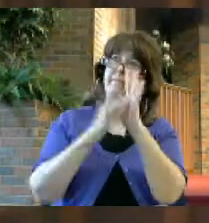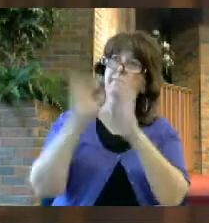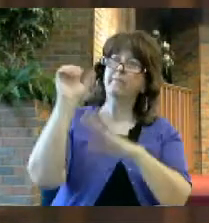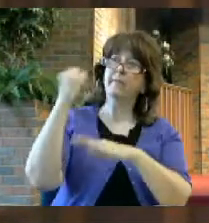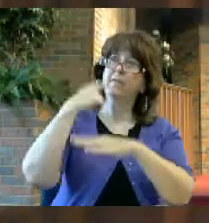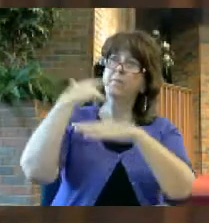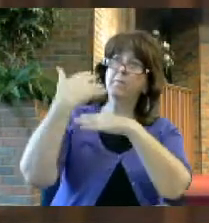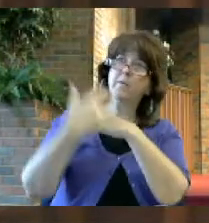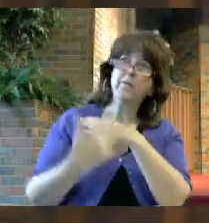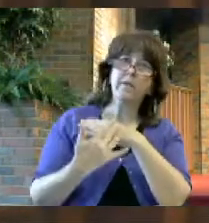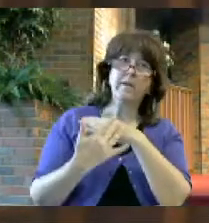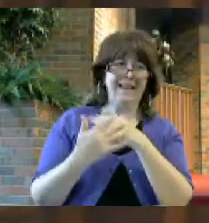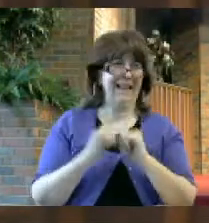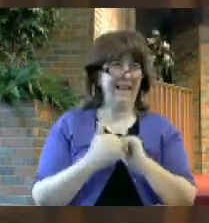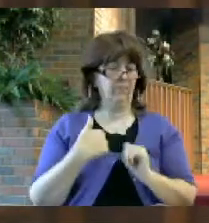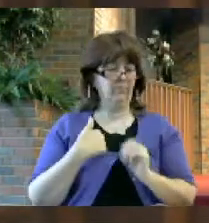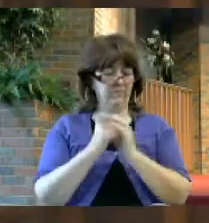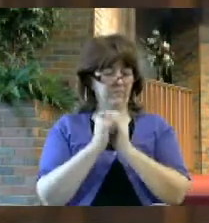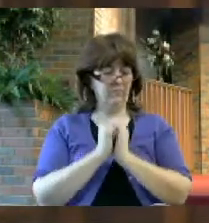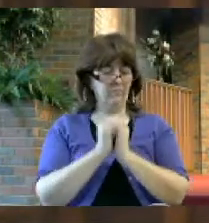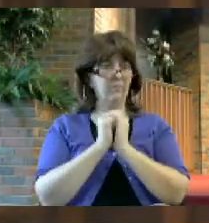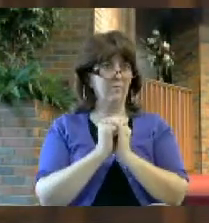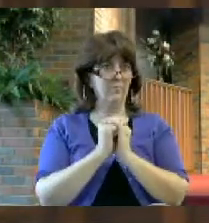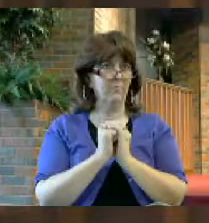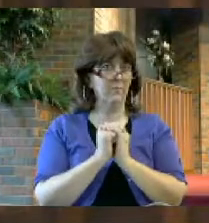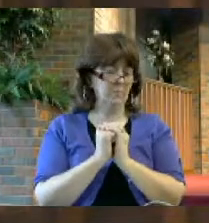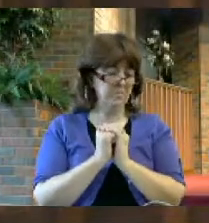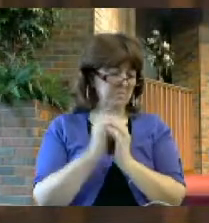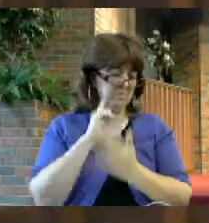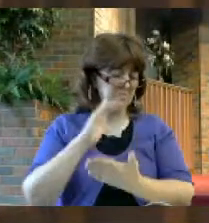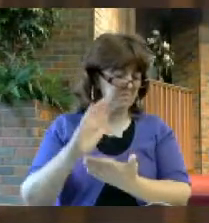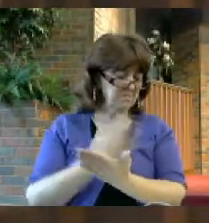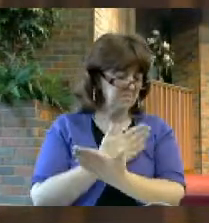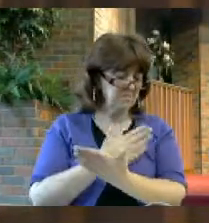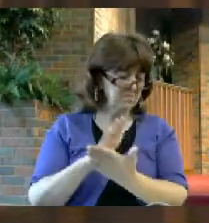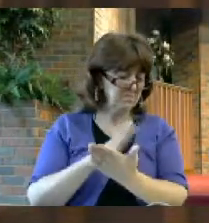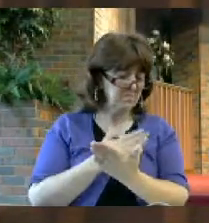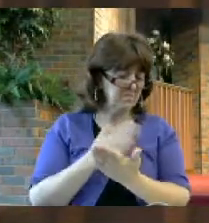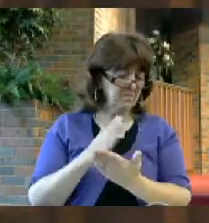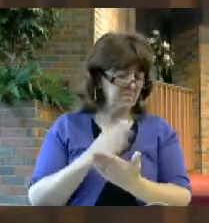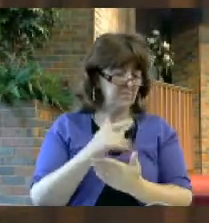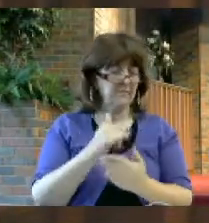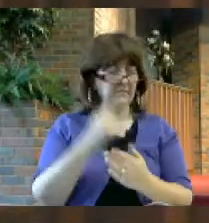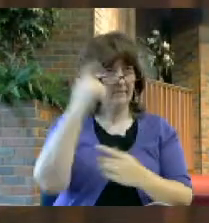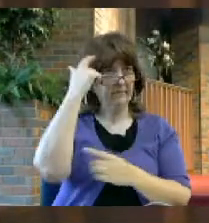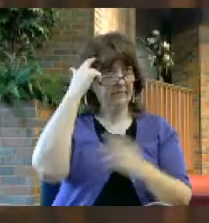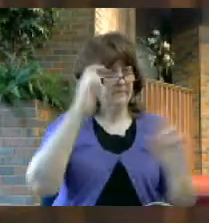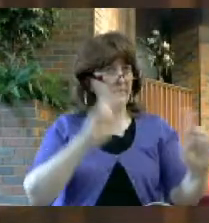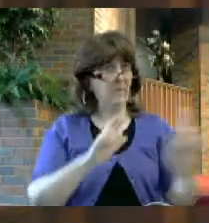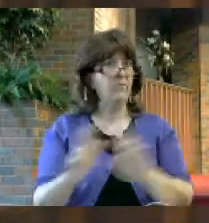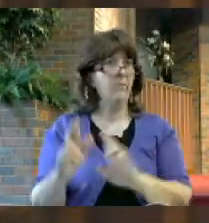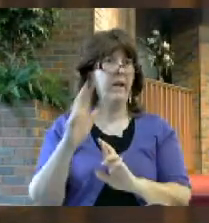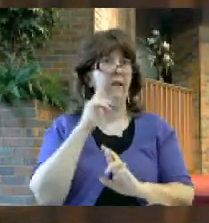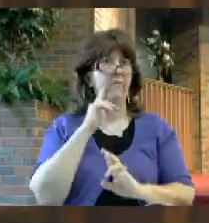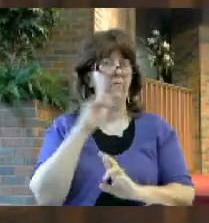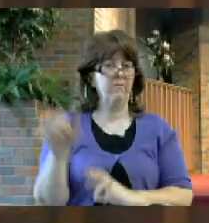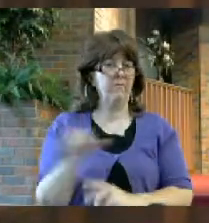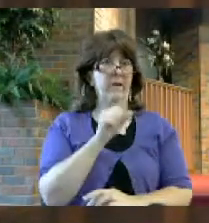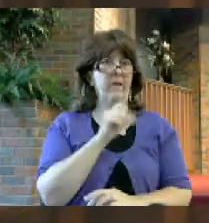this morning, as this song indicates. We sing the second and third stanzas as we prepare our minds for partaking of the Lord's